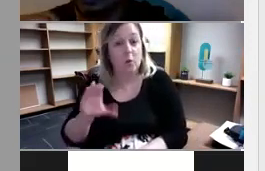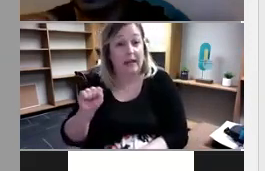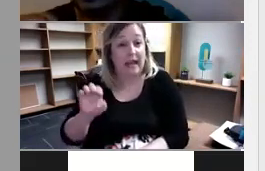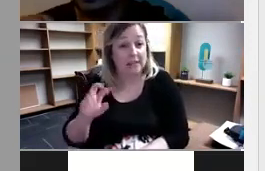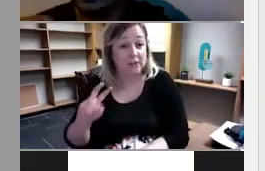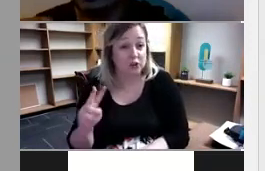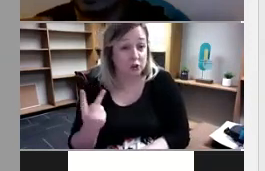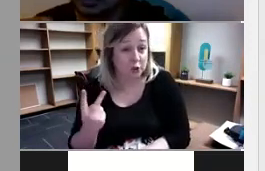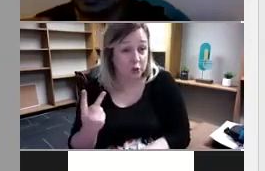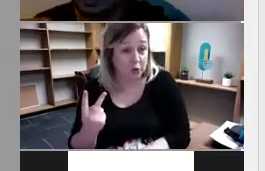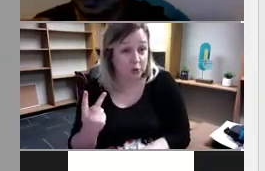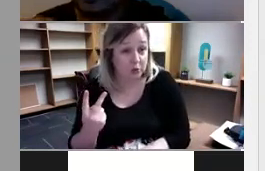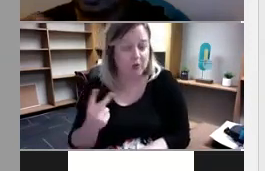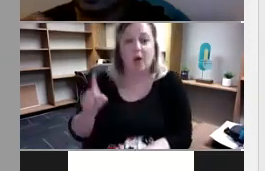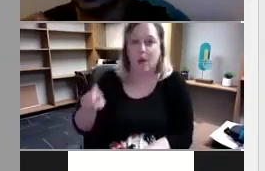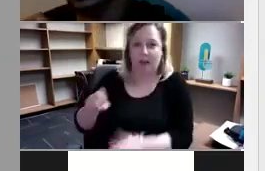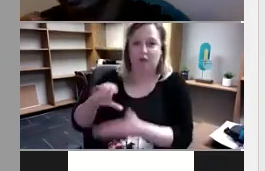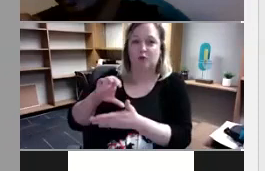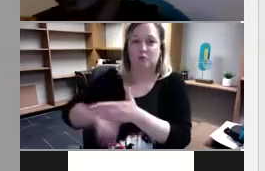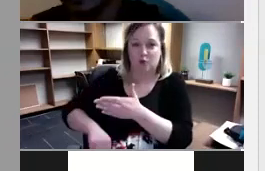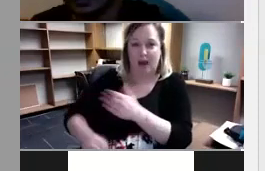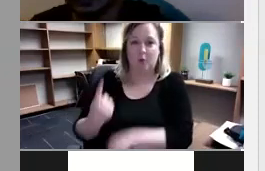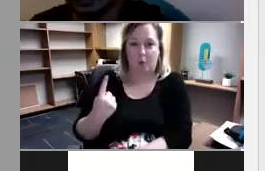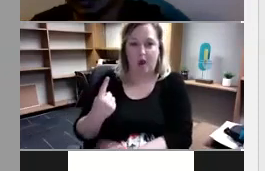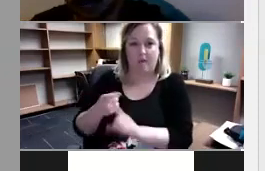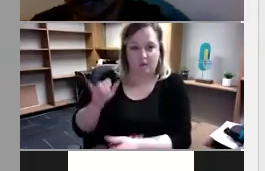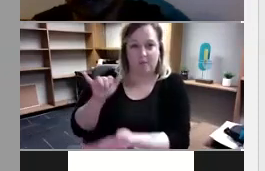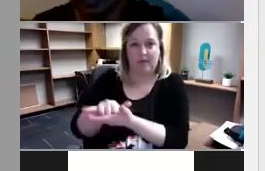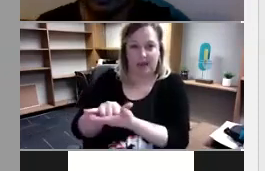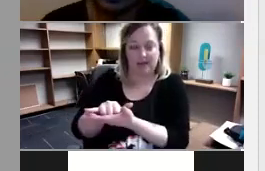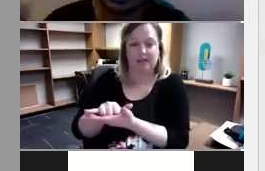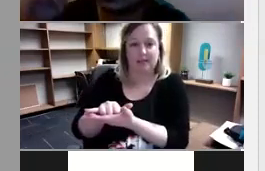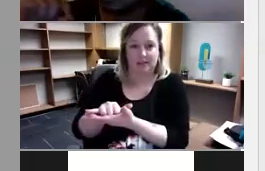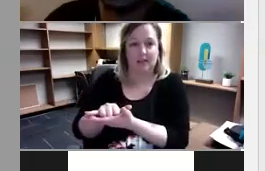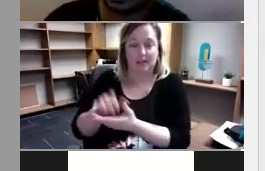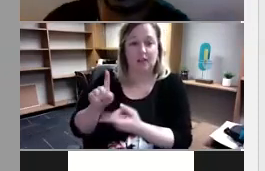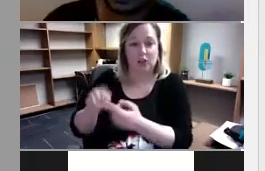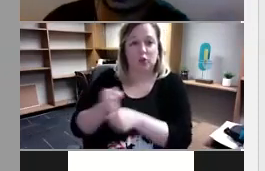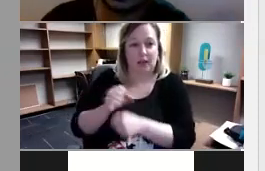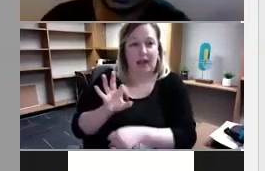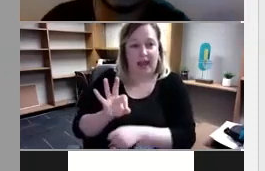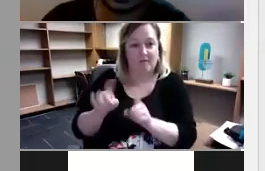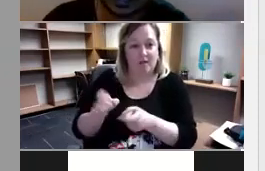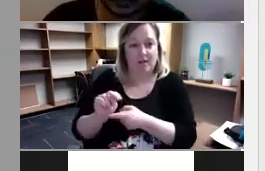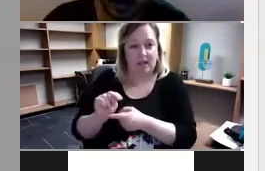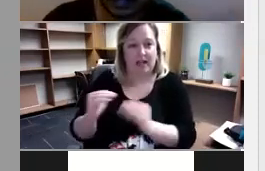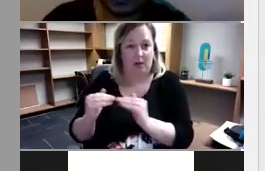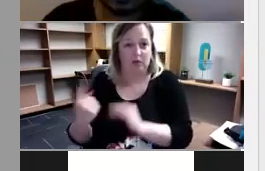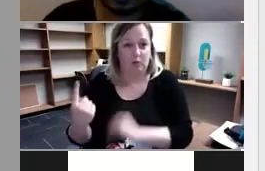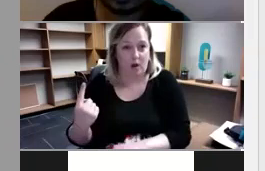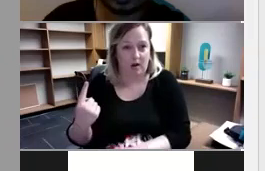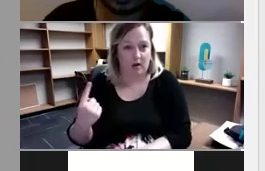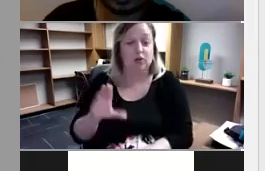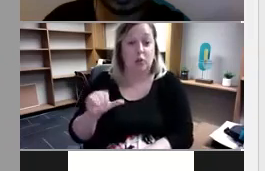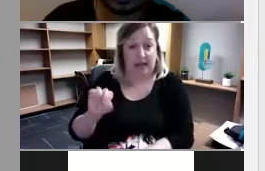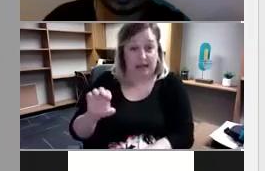thing from it. So we have to subtract 1 from it to get the value of f of n equals to 1. So case 1 would apply, and for case 1,